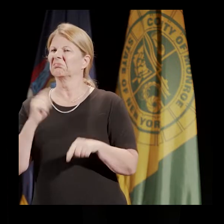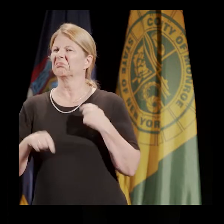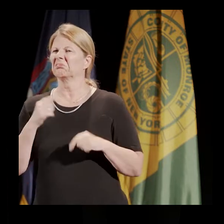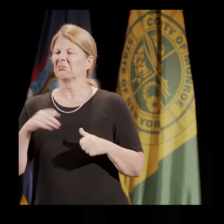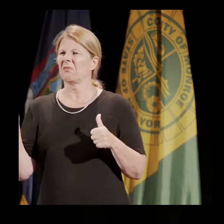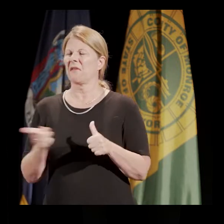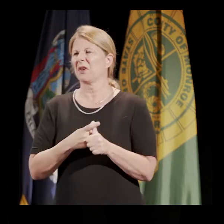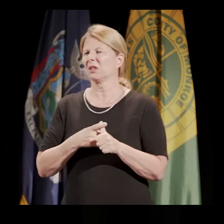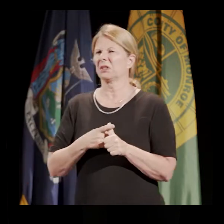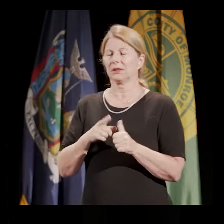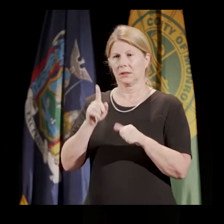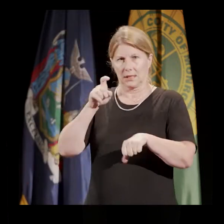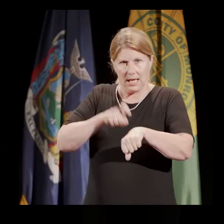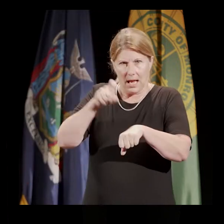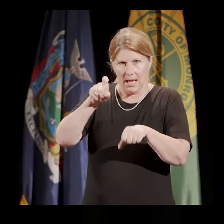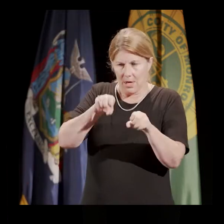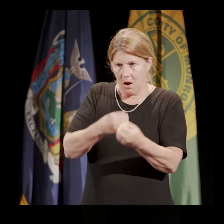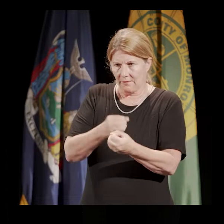office, January 3rd.